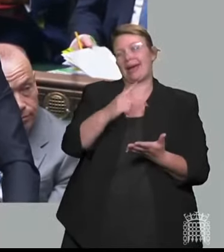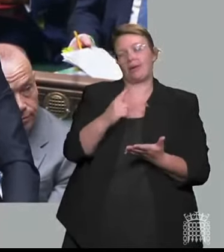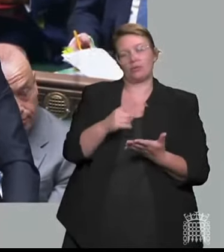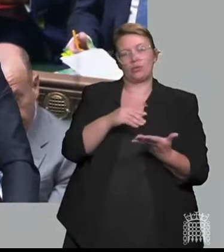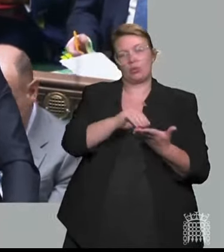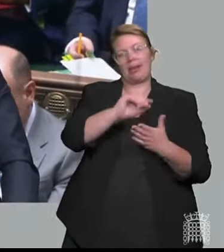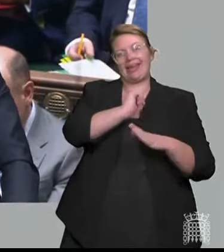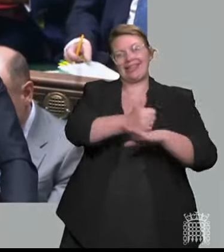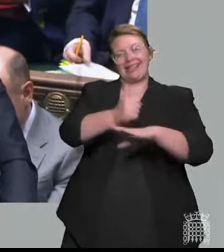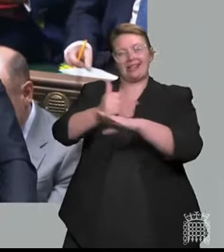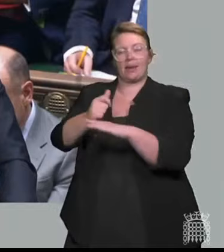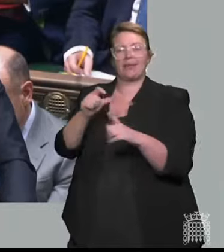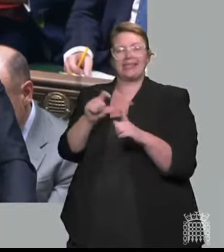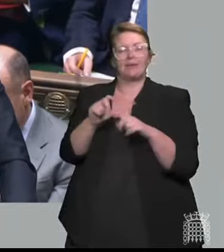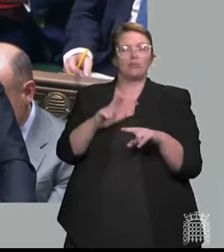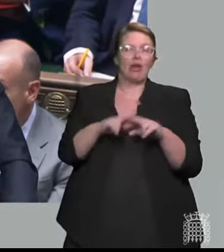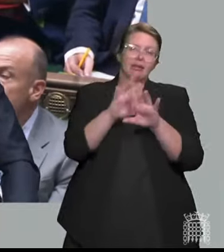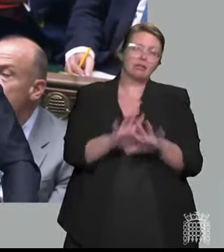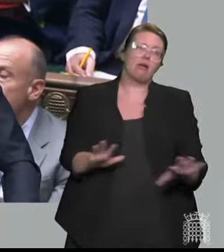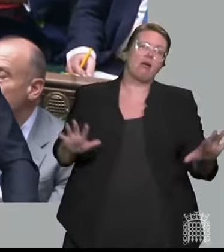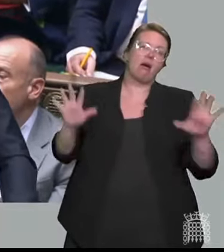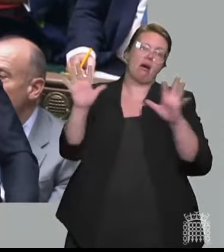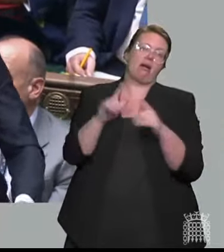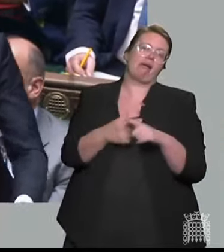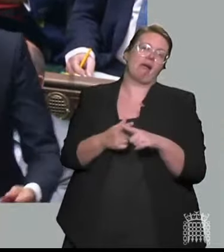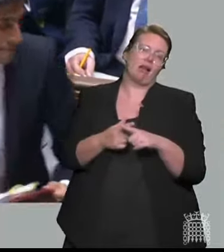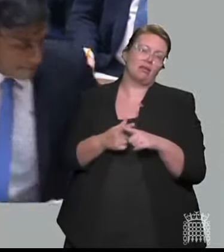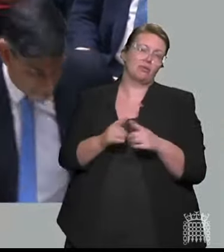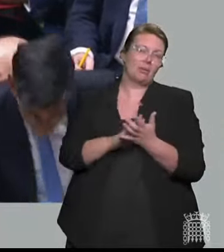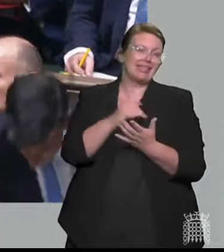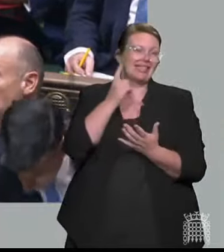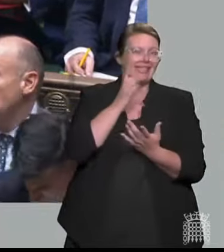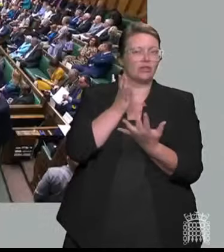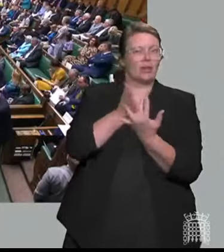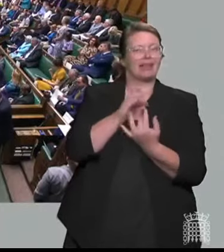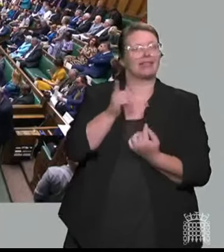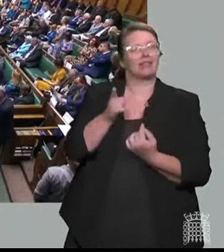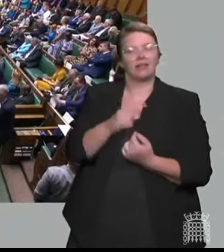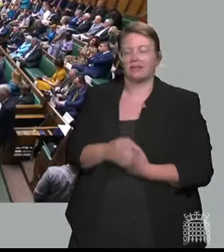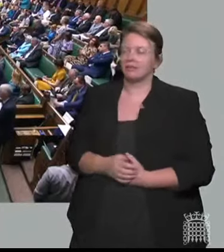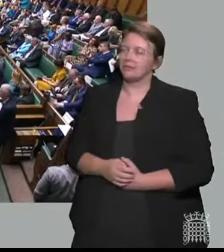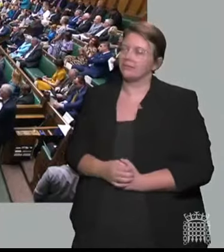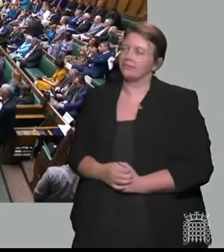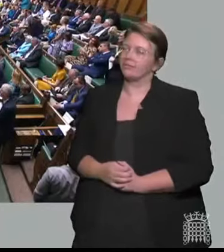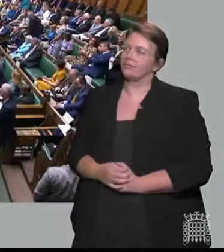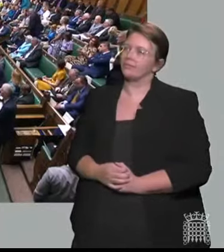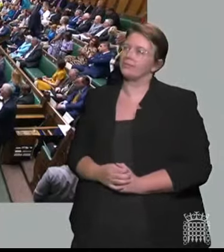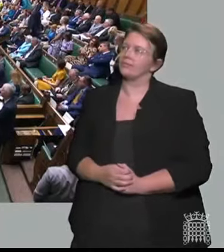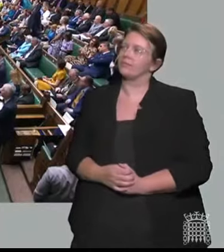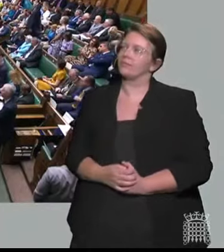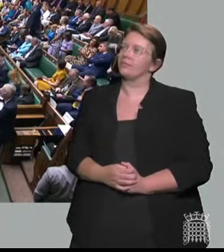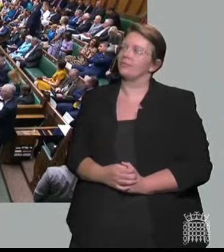England to help improve equality of access to these life-saving devices. Andy MacDonald. In